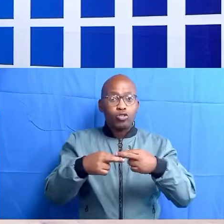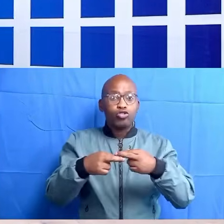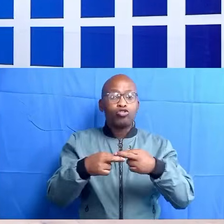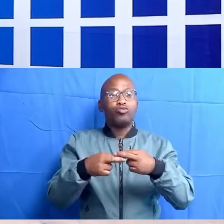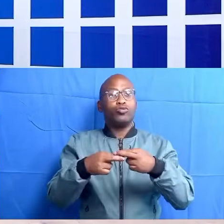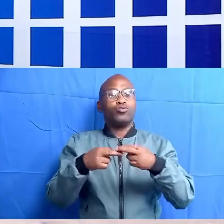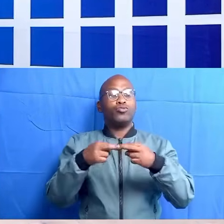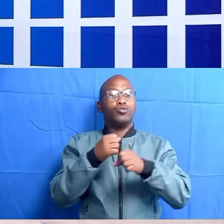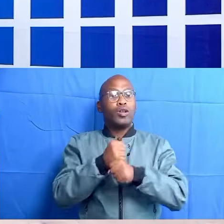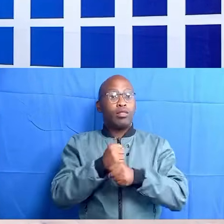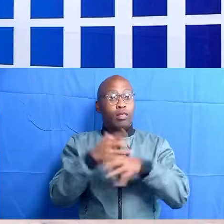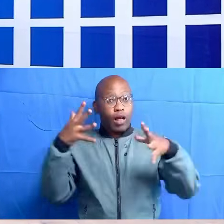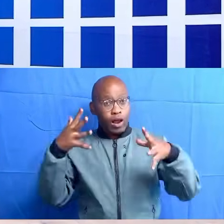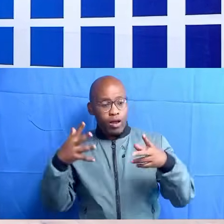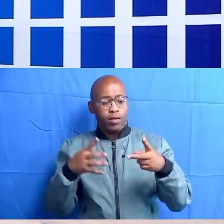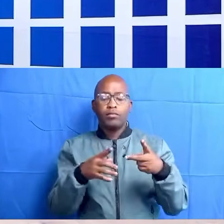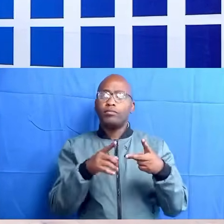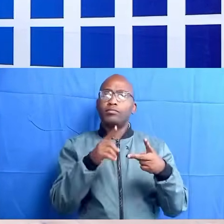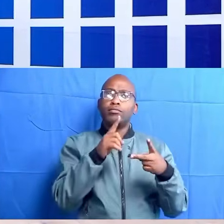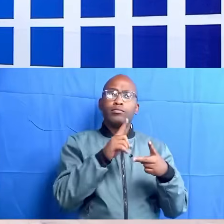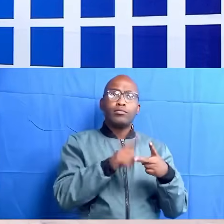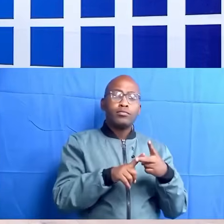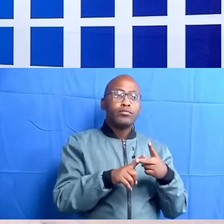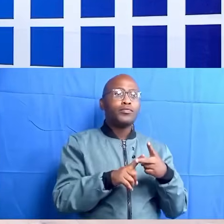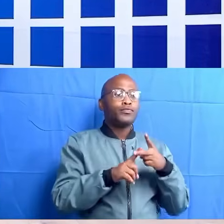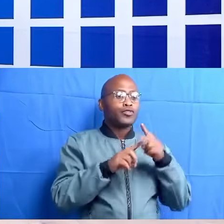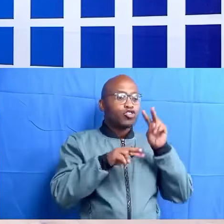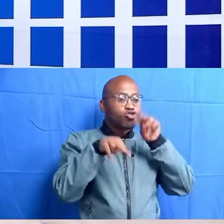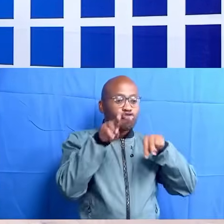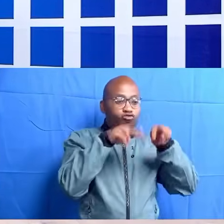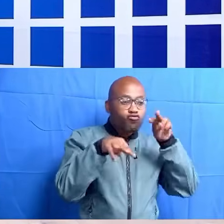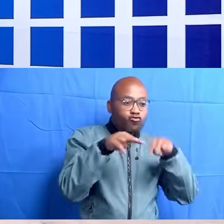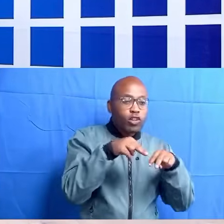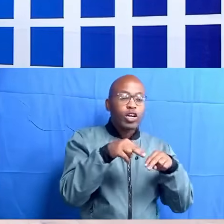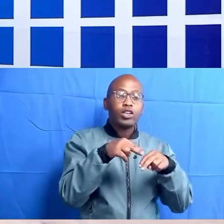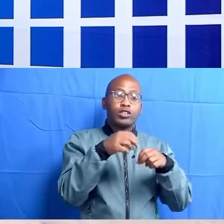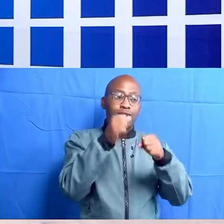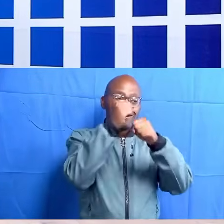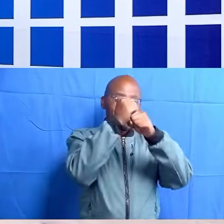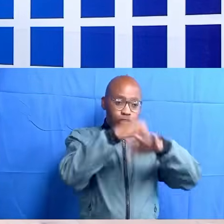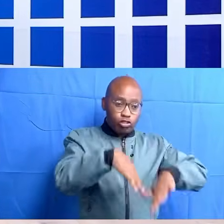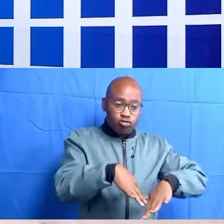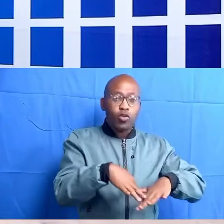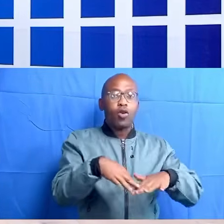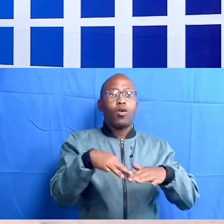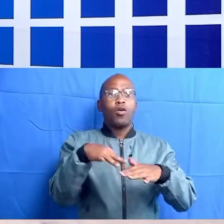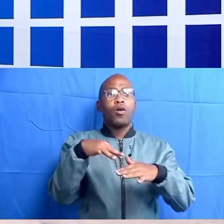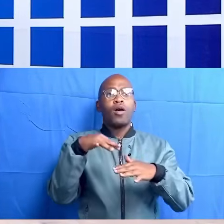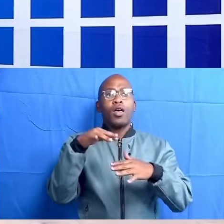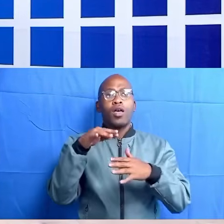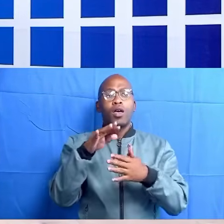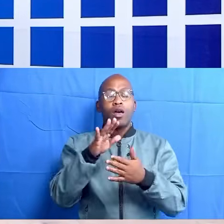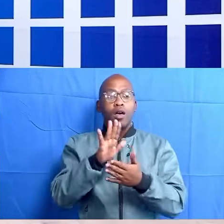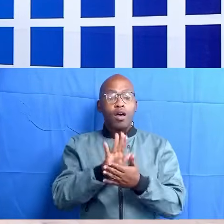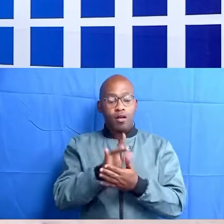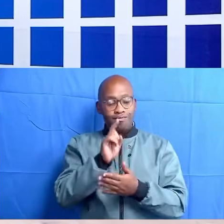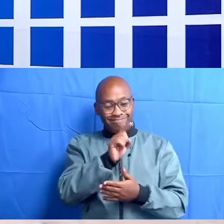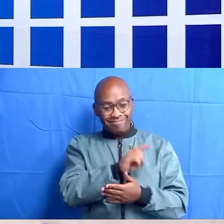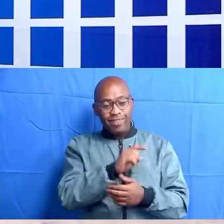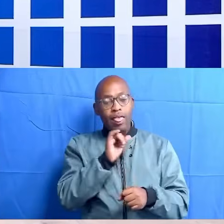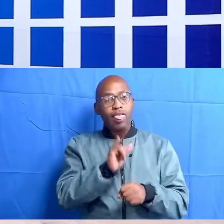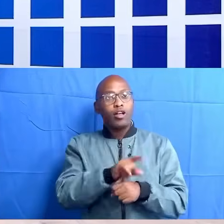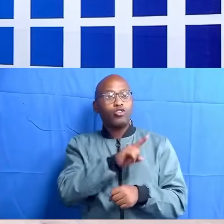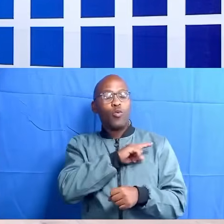Range Hand, Search and Destroy, Vietnamization were just a hit and miss, hence they